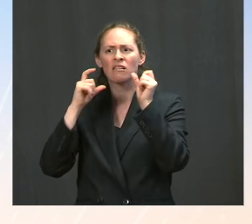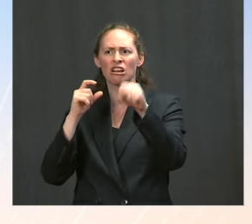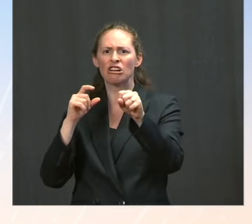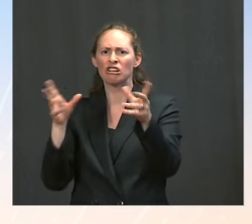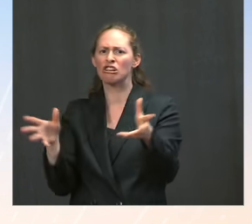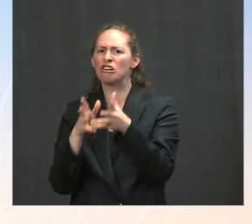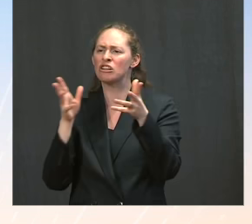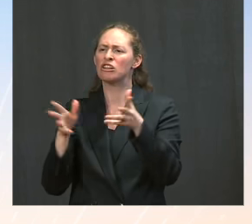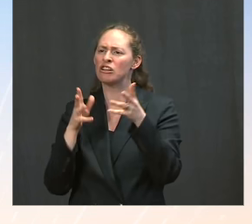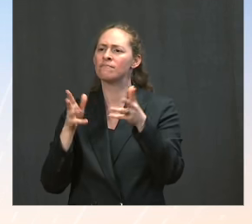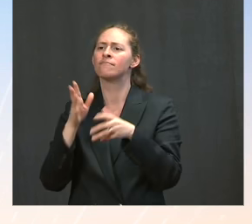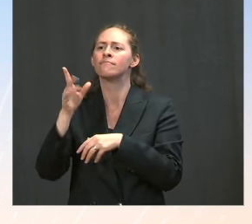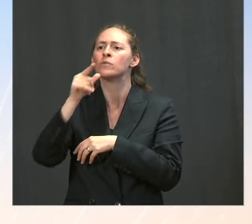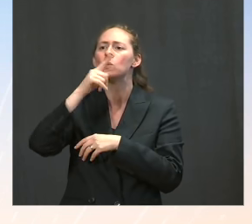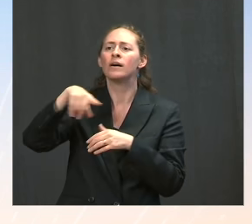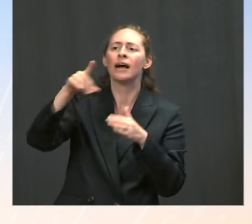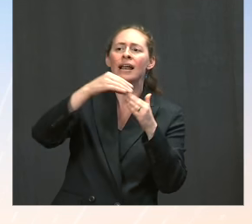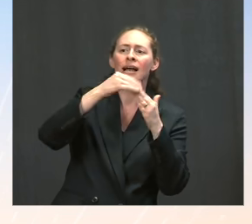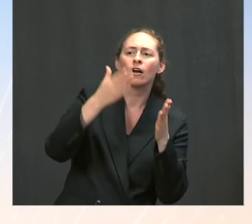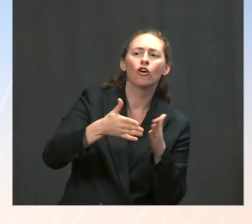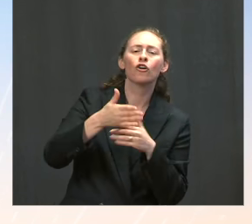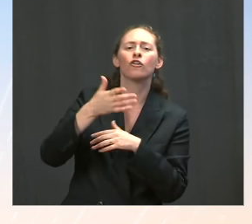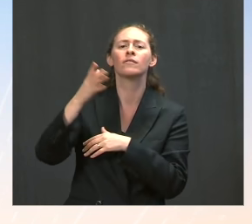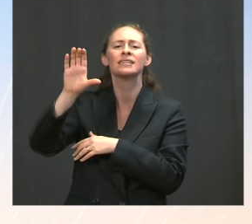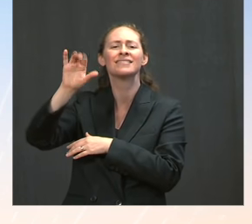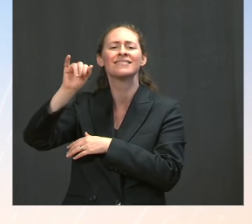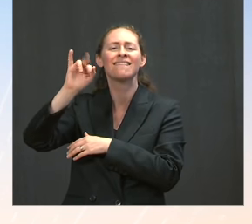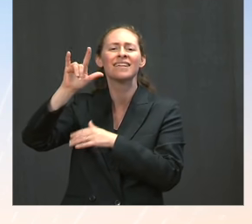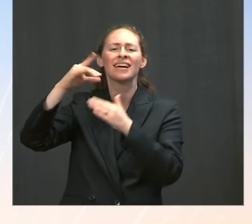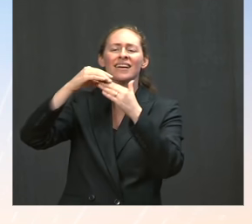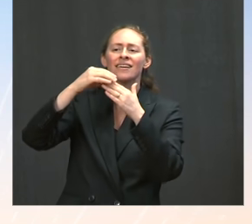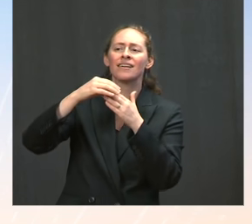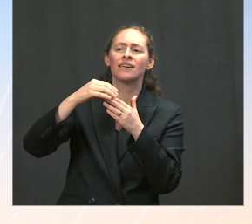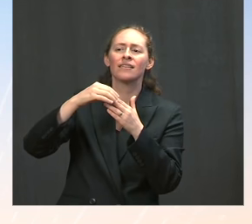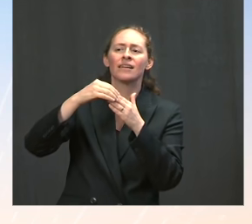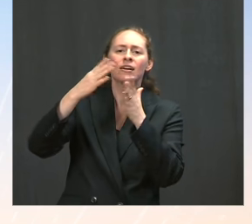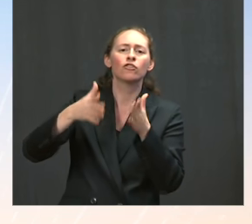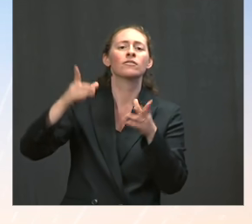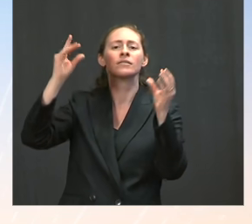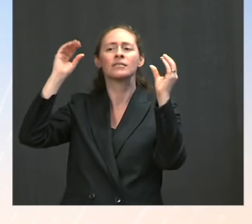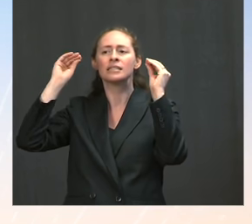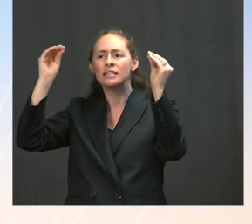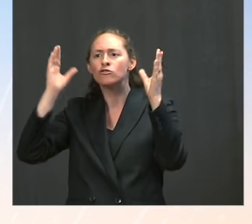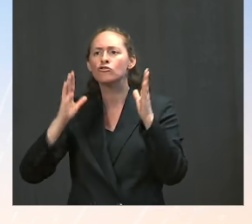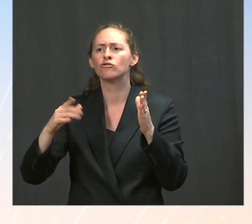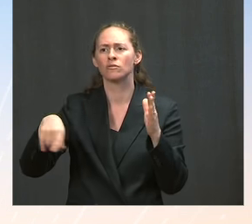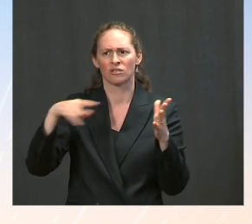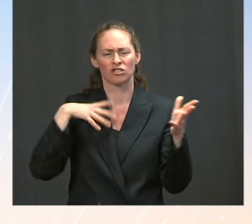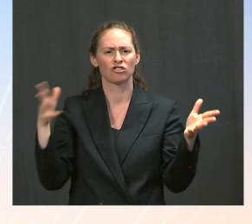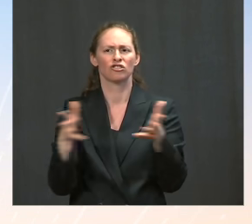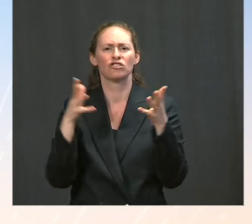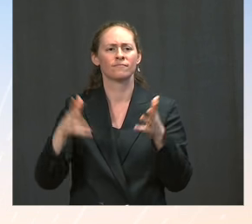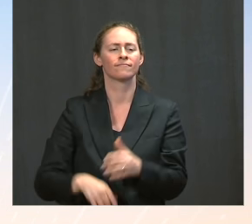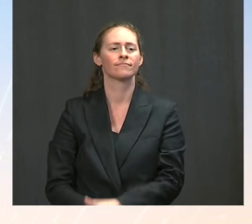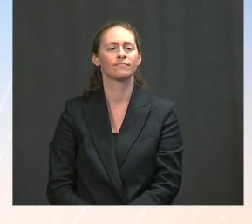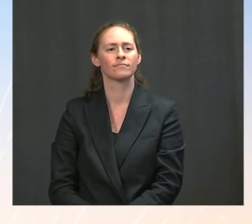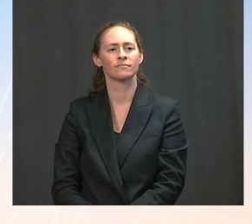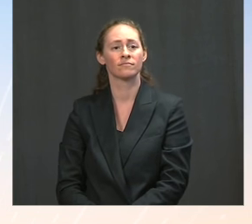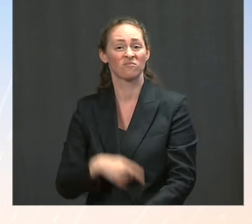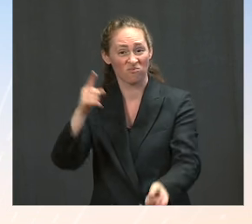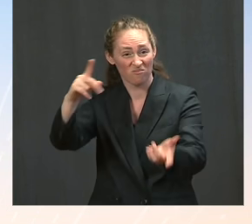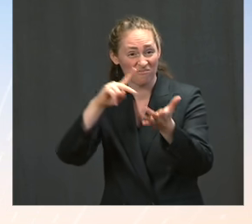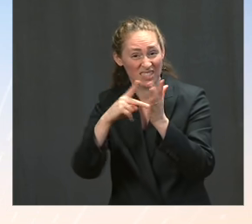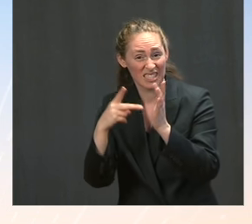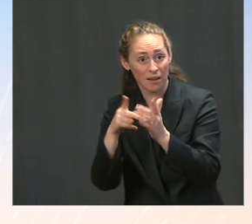leaders and educators and people who are trusted voices in communities to make clear. And those are vaccinated people you're referring to make the personal choice to